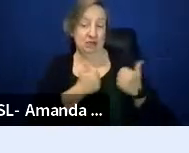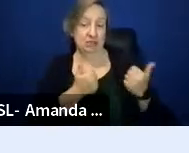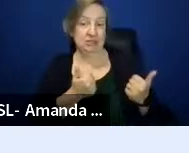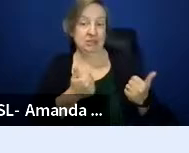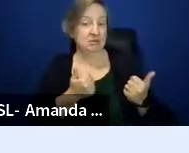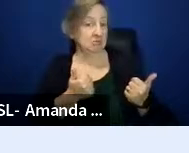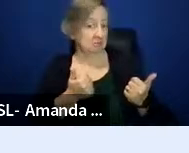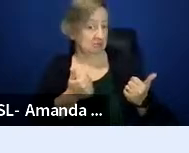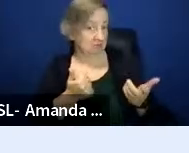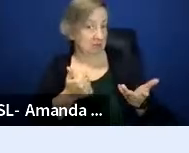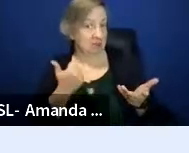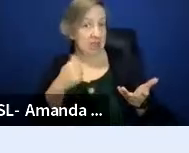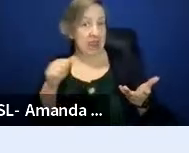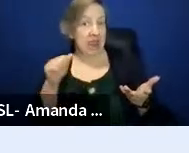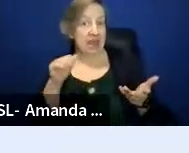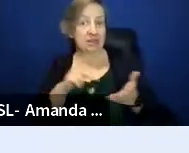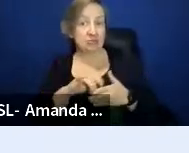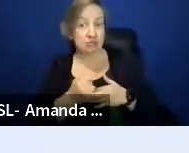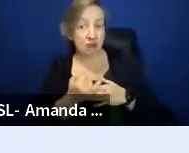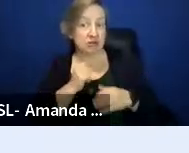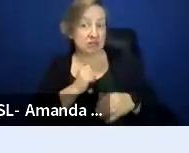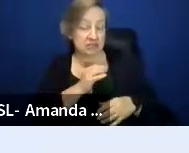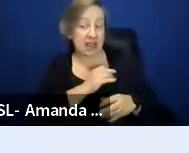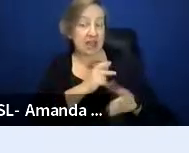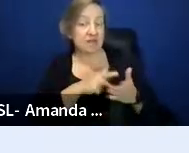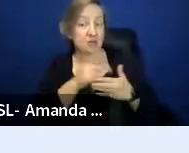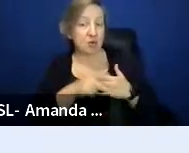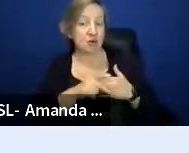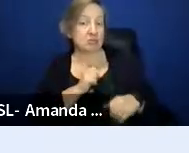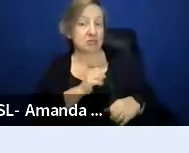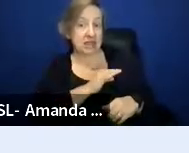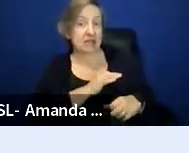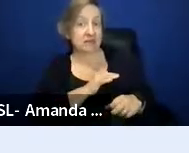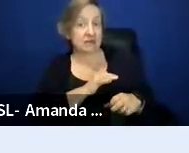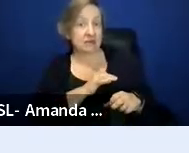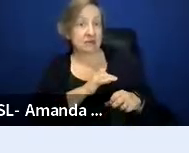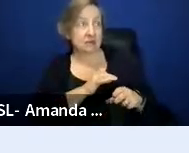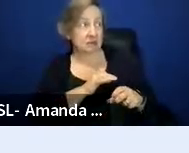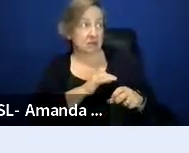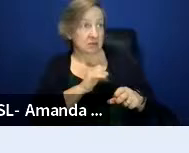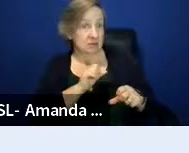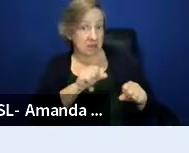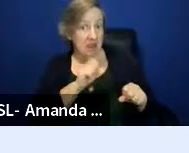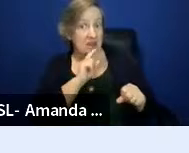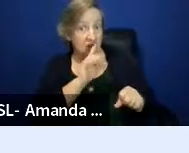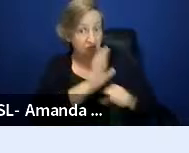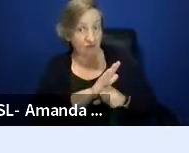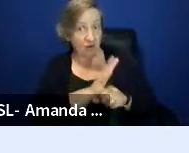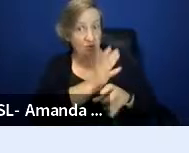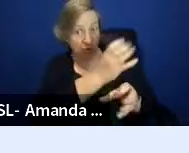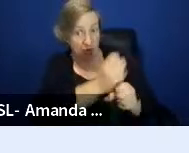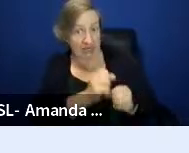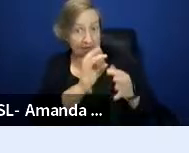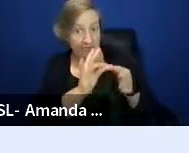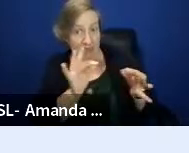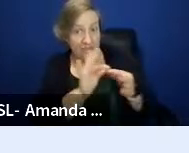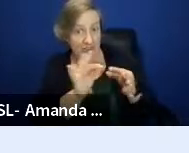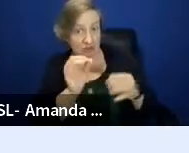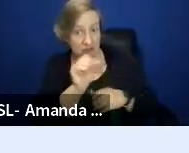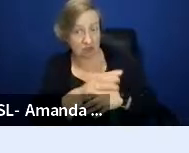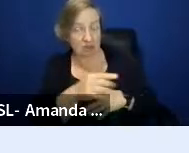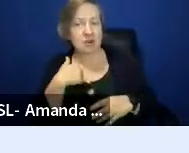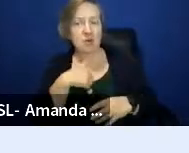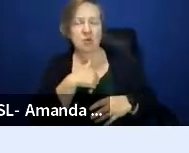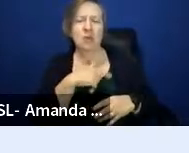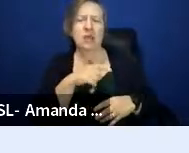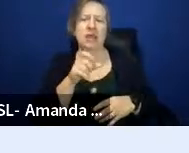see if any of the project staff or the program staff could confirm that these comments are being received. Because we've asked,